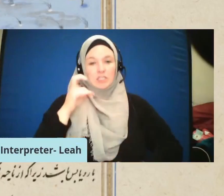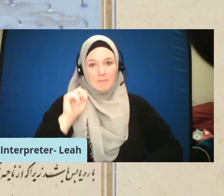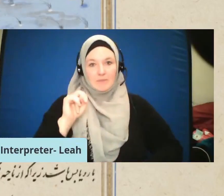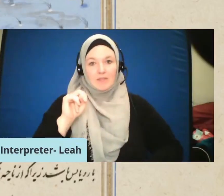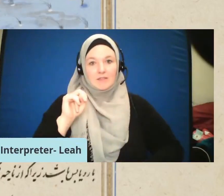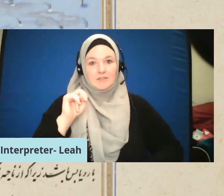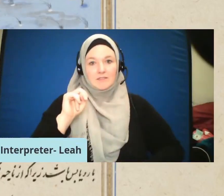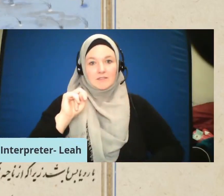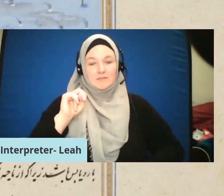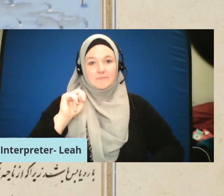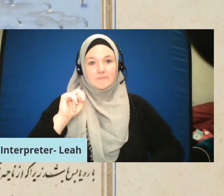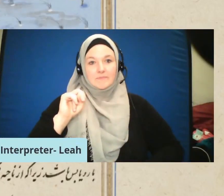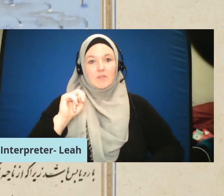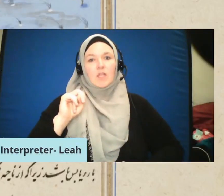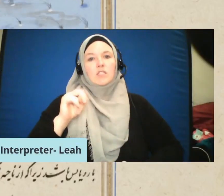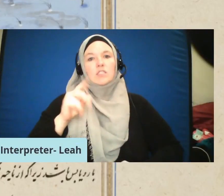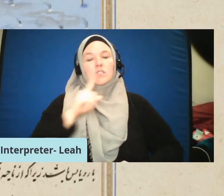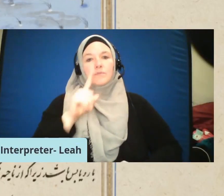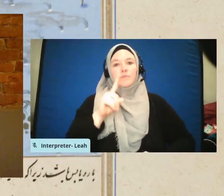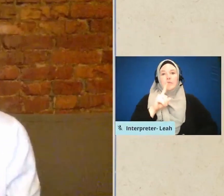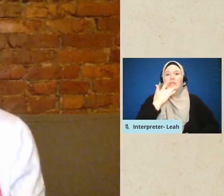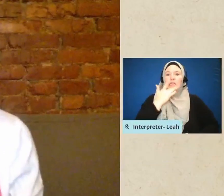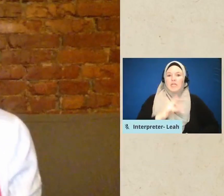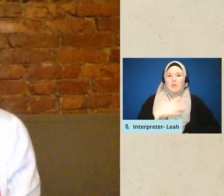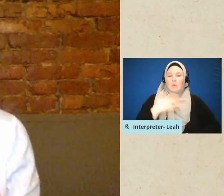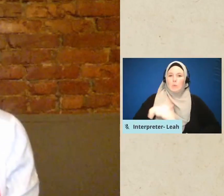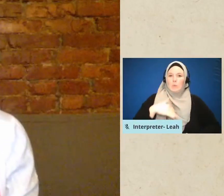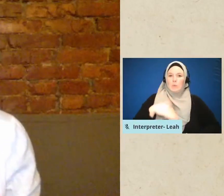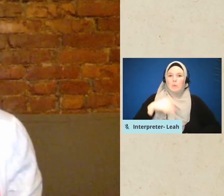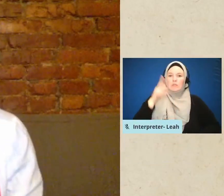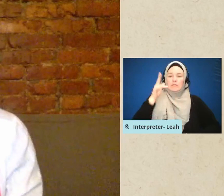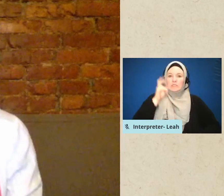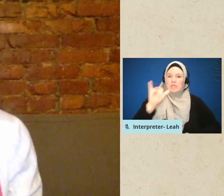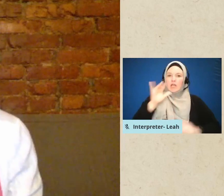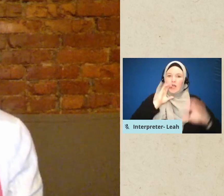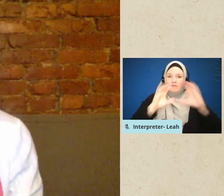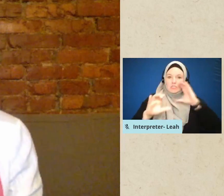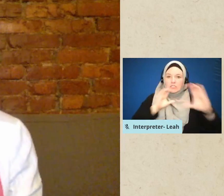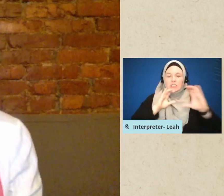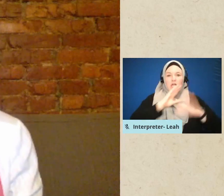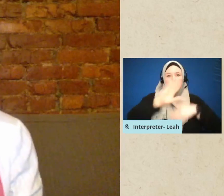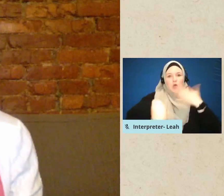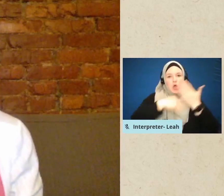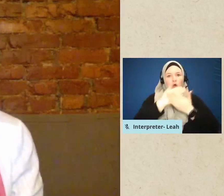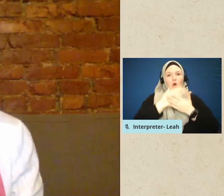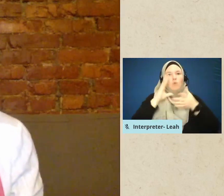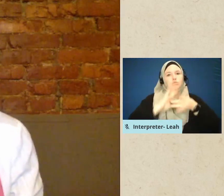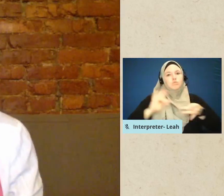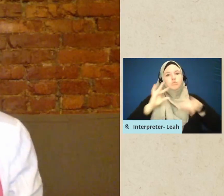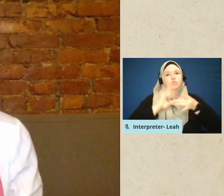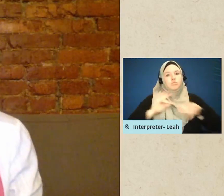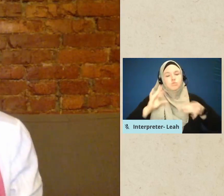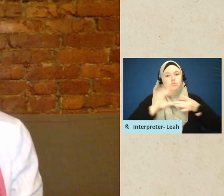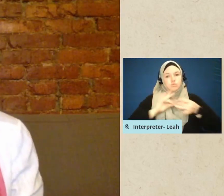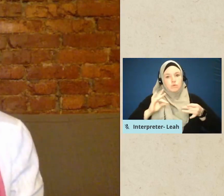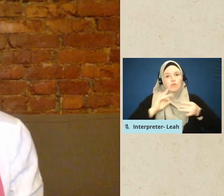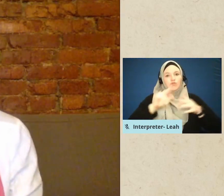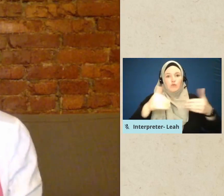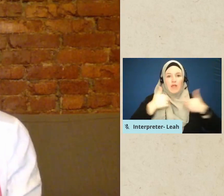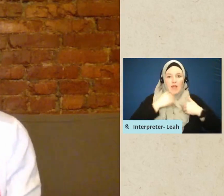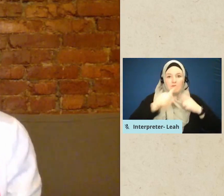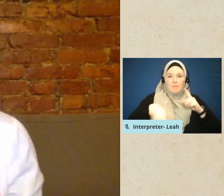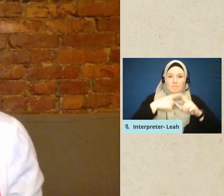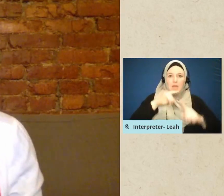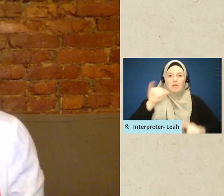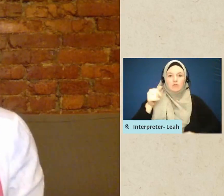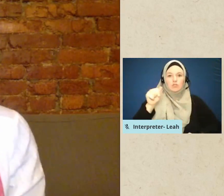You know, just being privy to that conversation and the reflections that you both had on Jamal's life